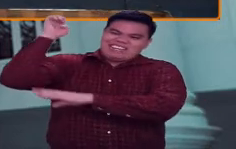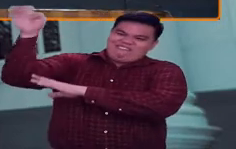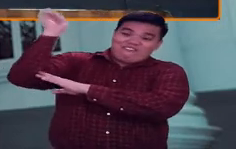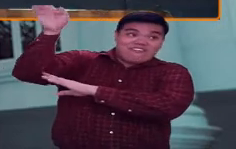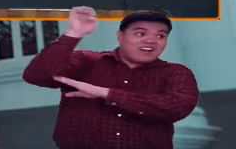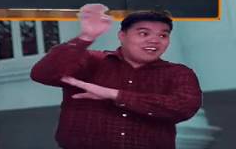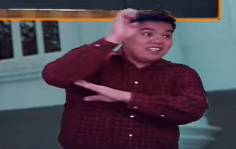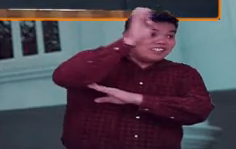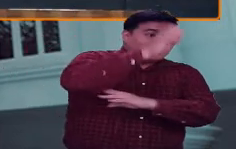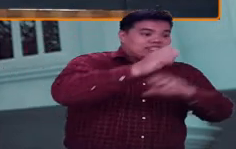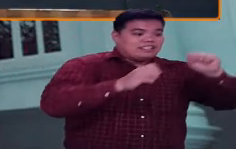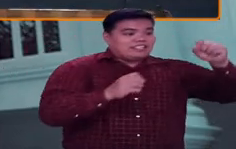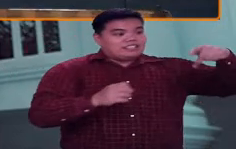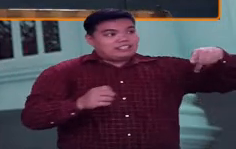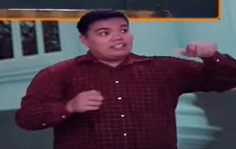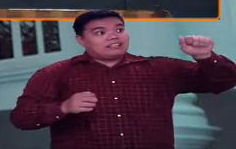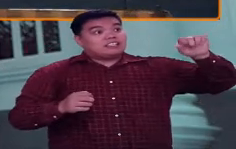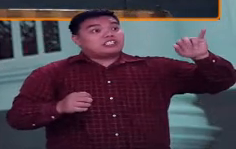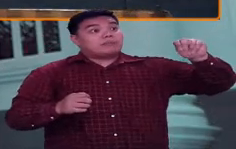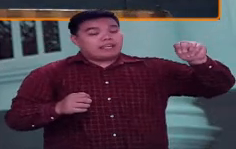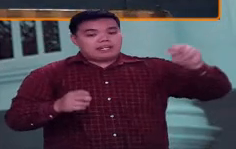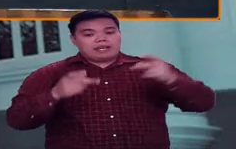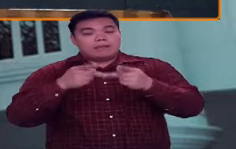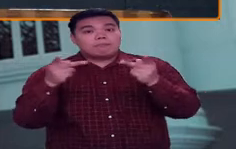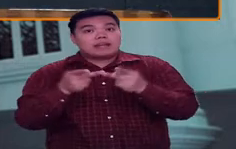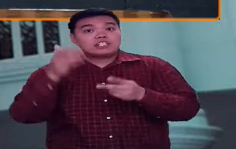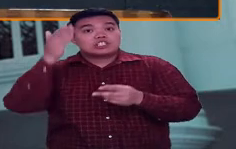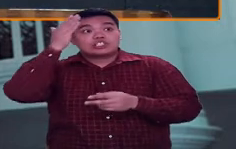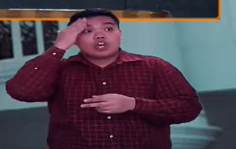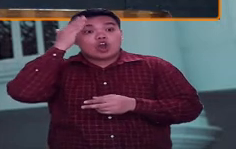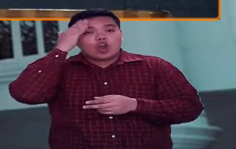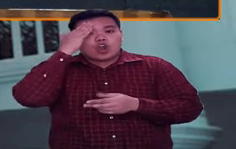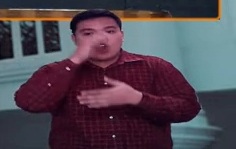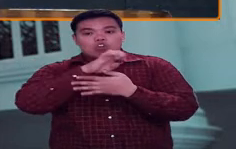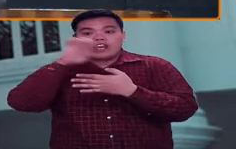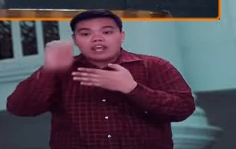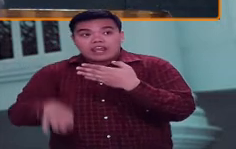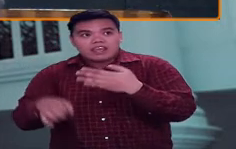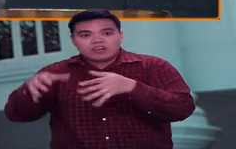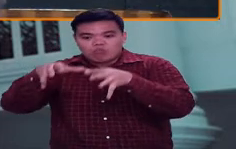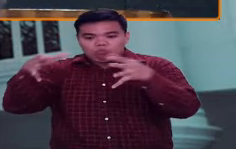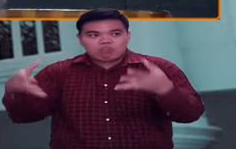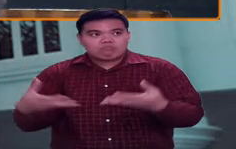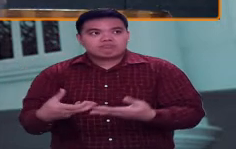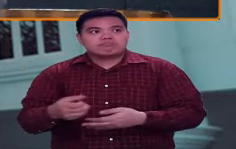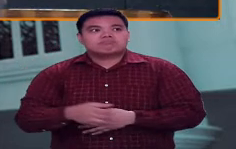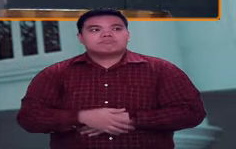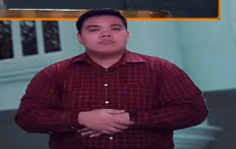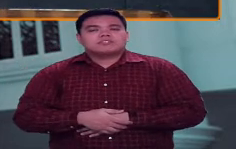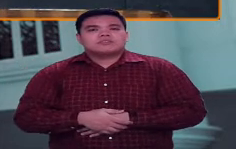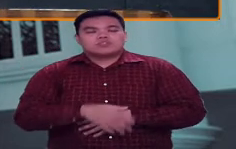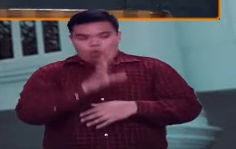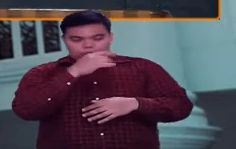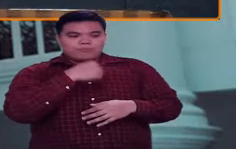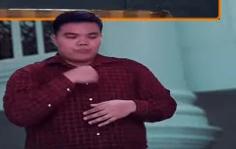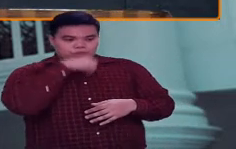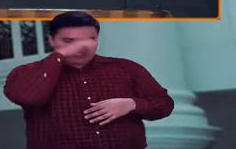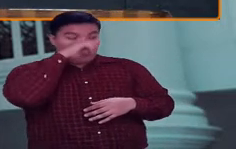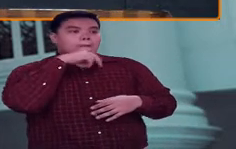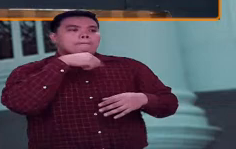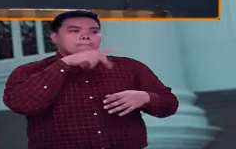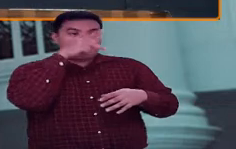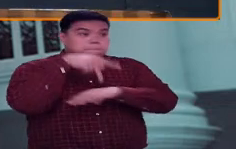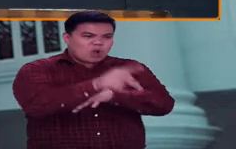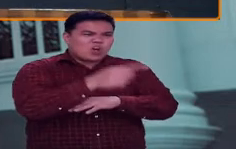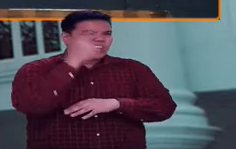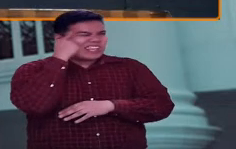evangelizing, that Spain and Britain were known as the end of the world. And so Paul, I